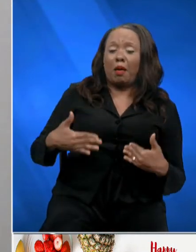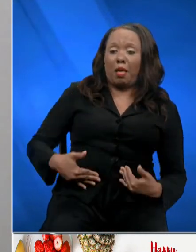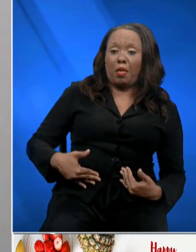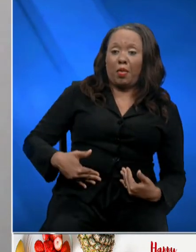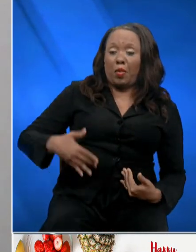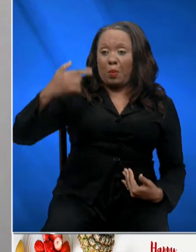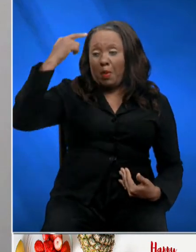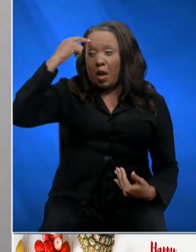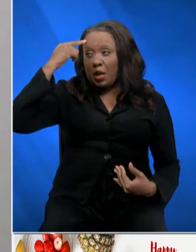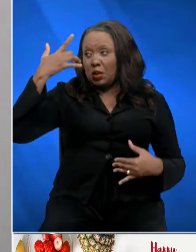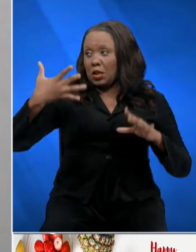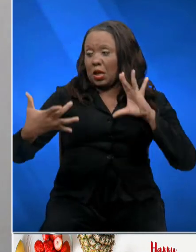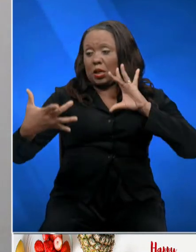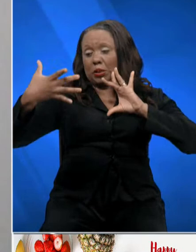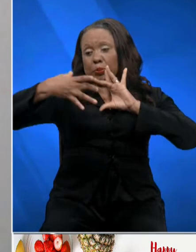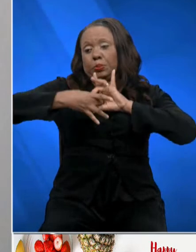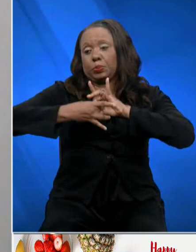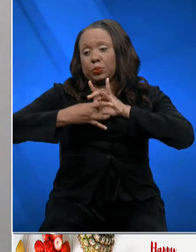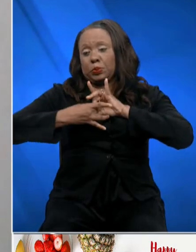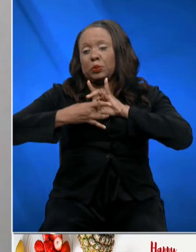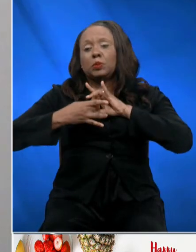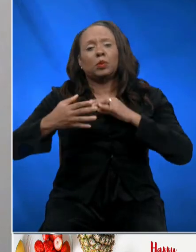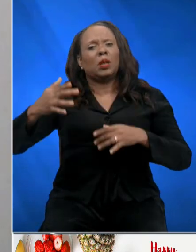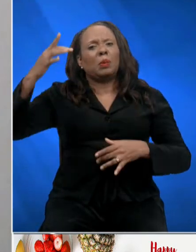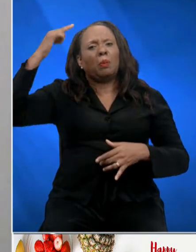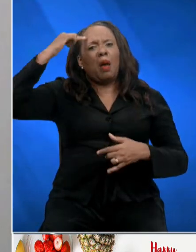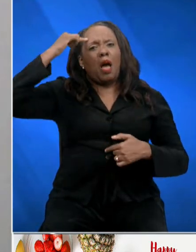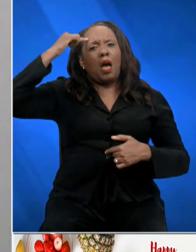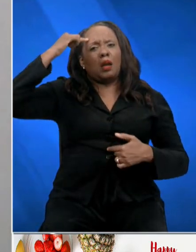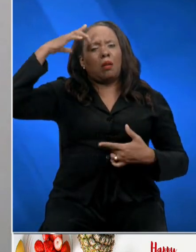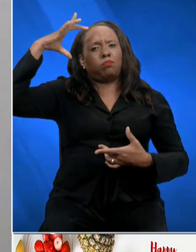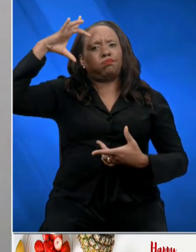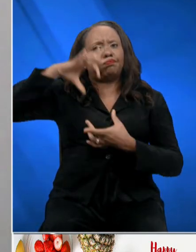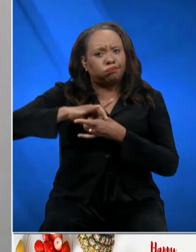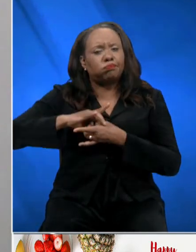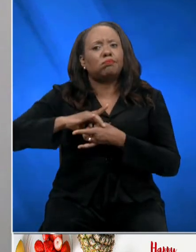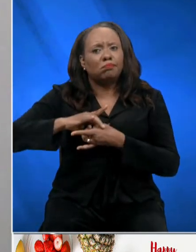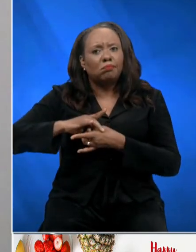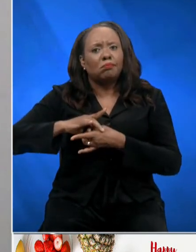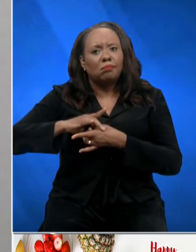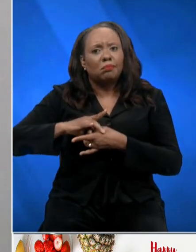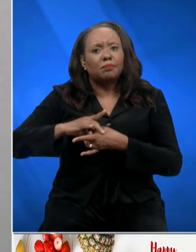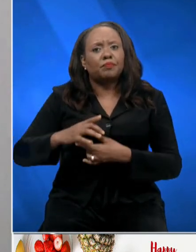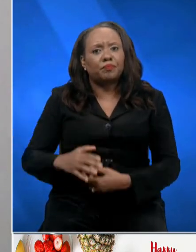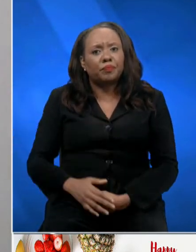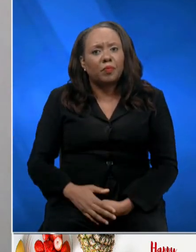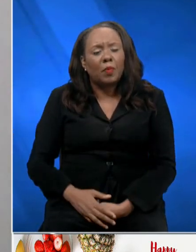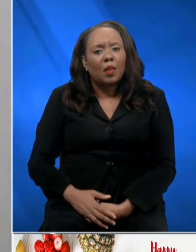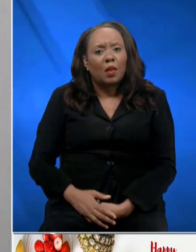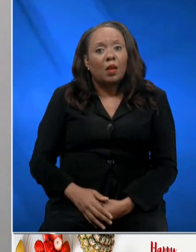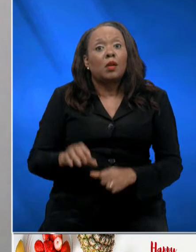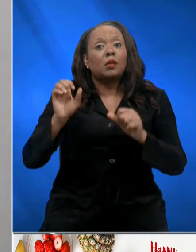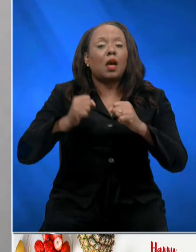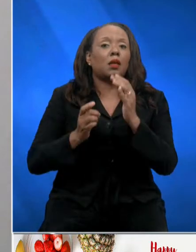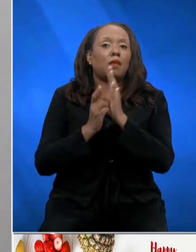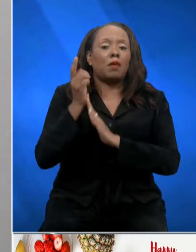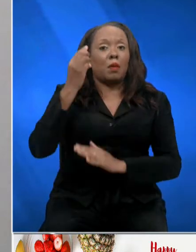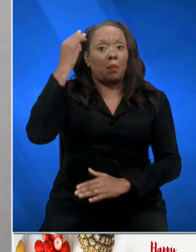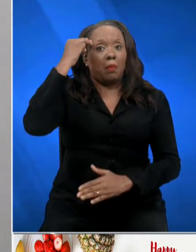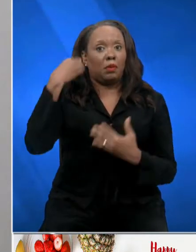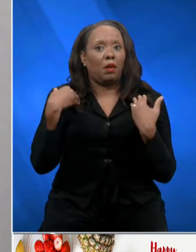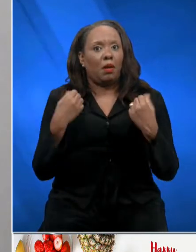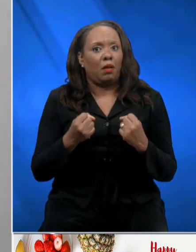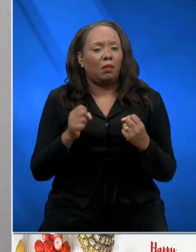hand. So the same way that the diabetes actually increases your risk of having mental health issues, even having mental health